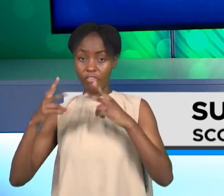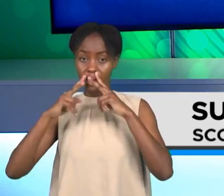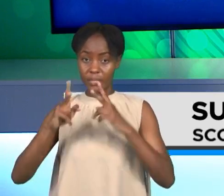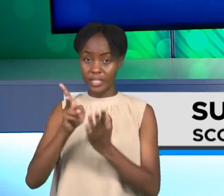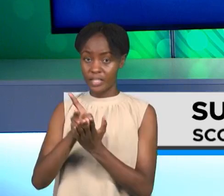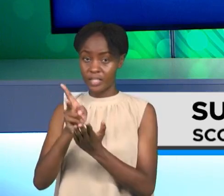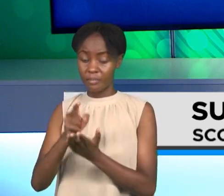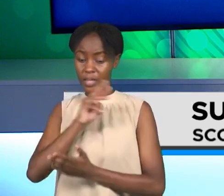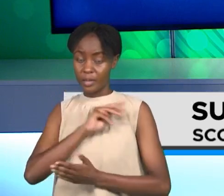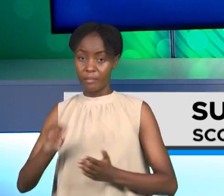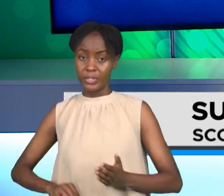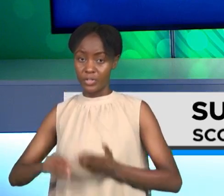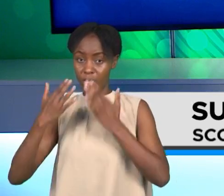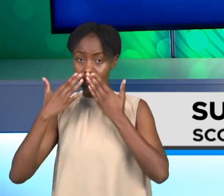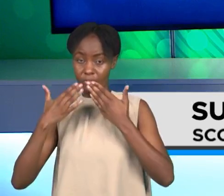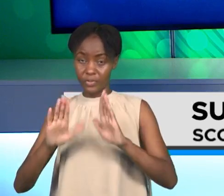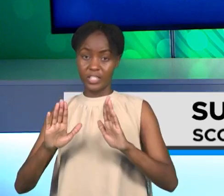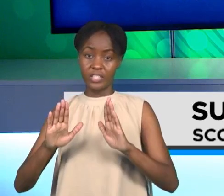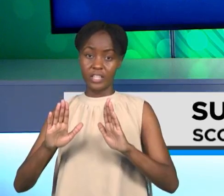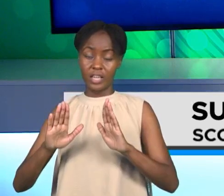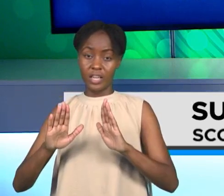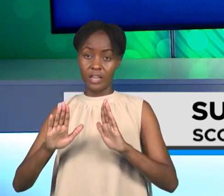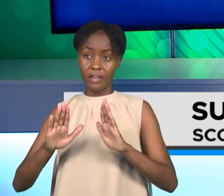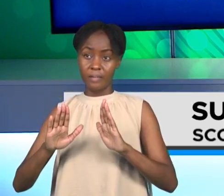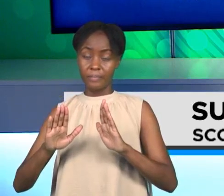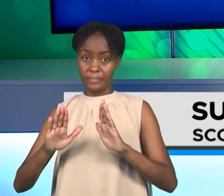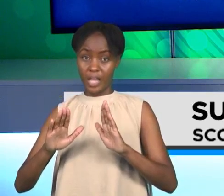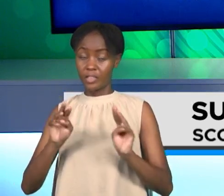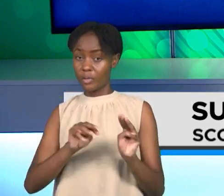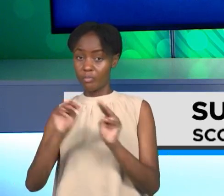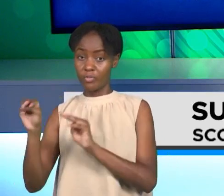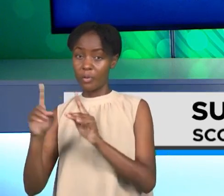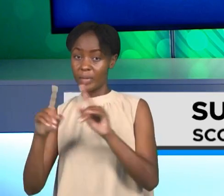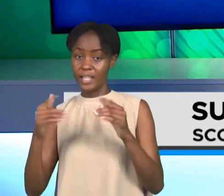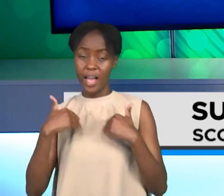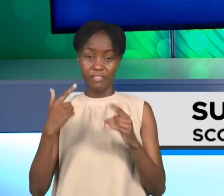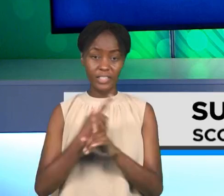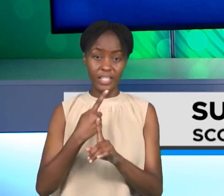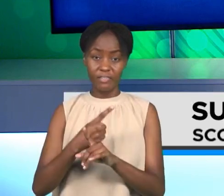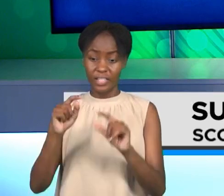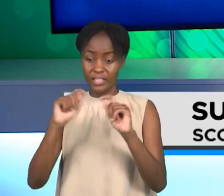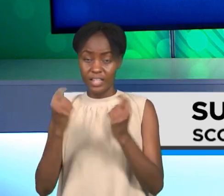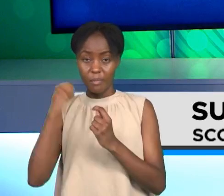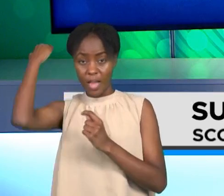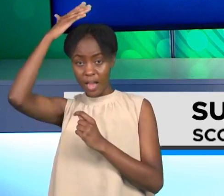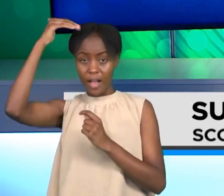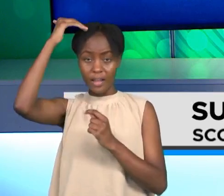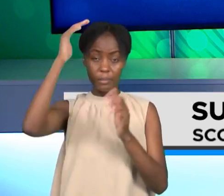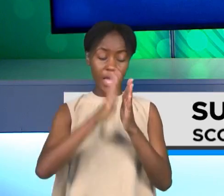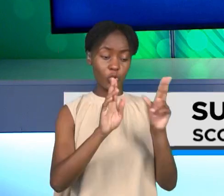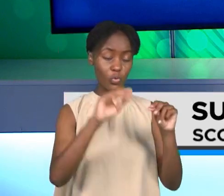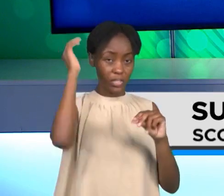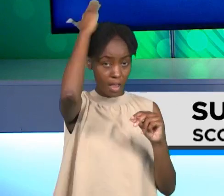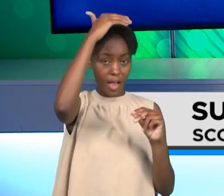ended operations, the fighting reportedly pitted Arab against non-Arab tribes in West Darfur's capital, El